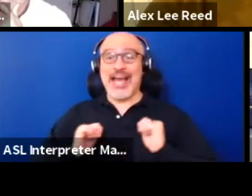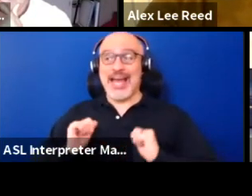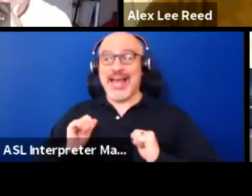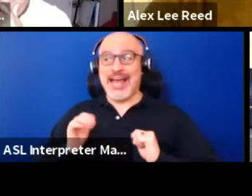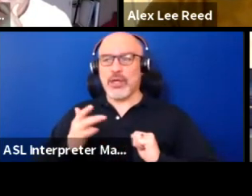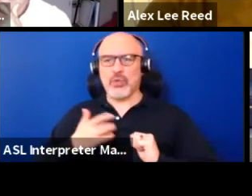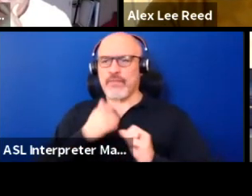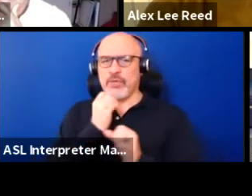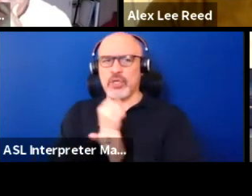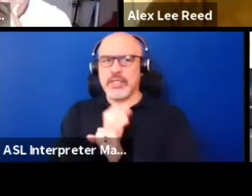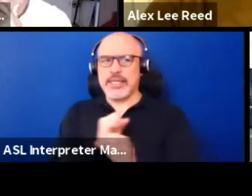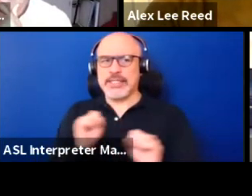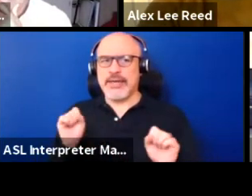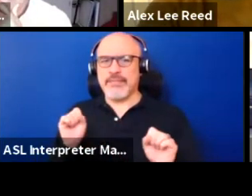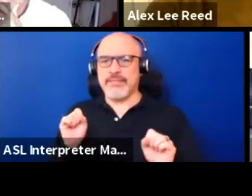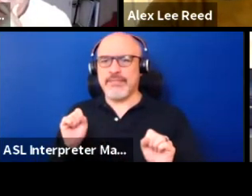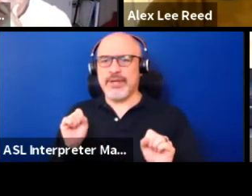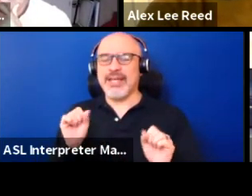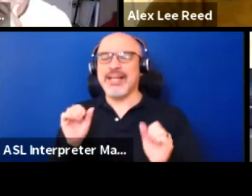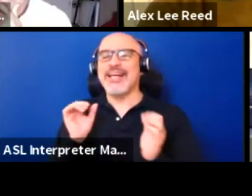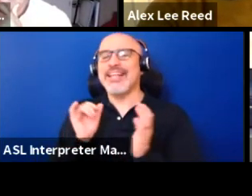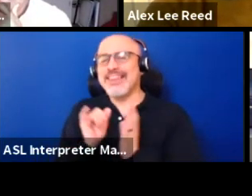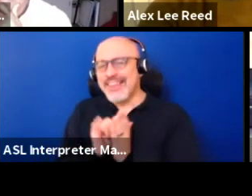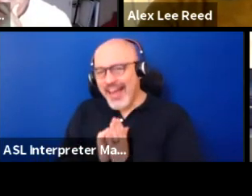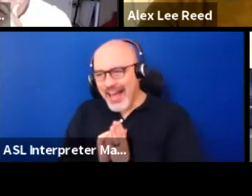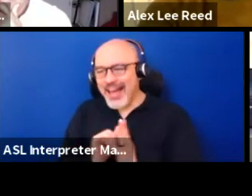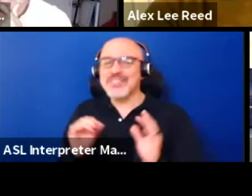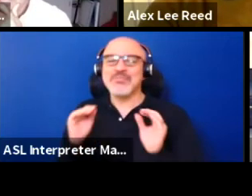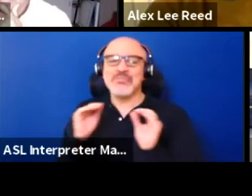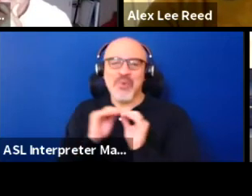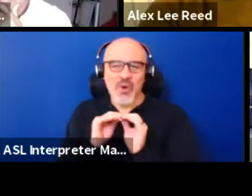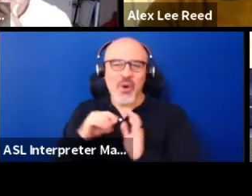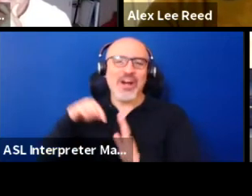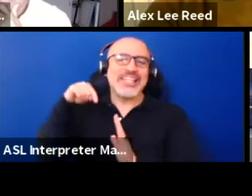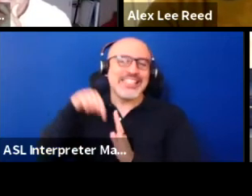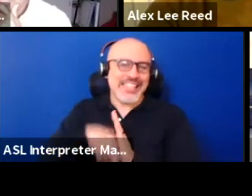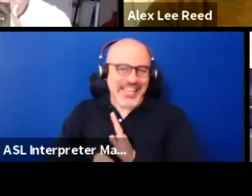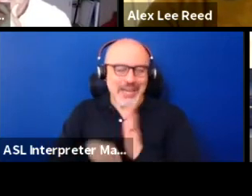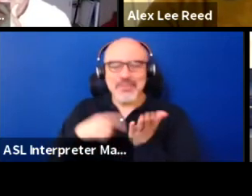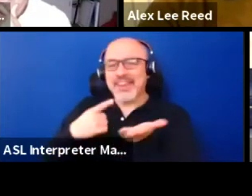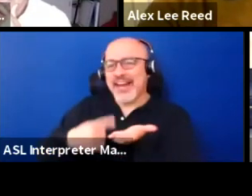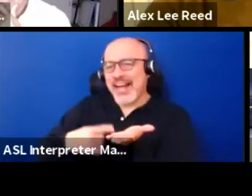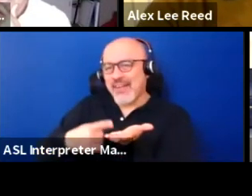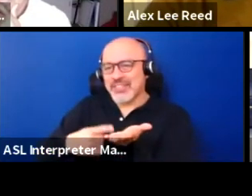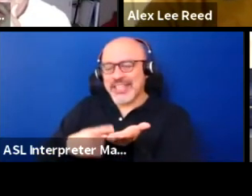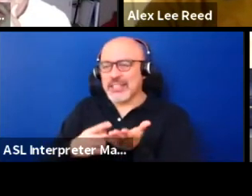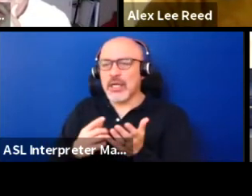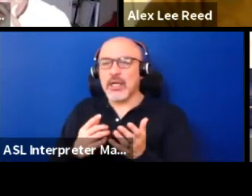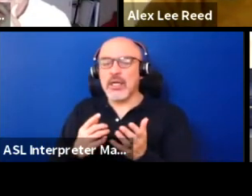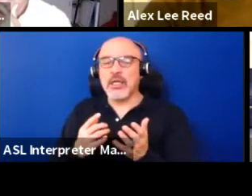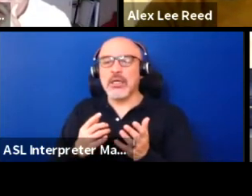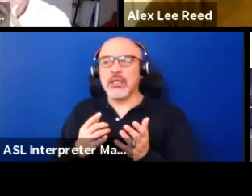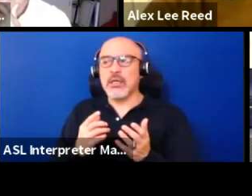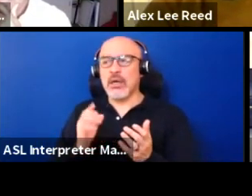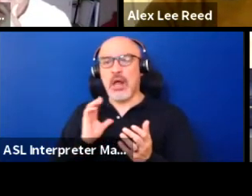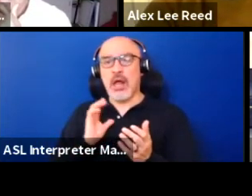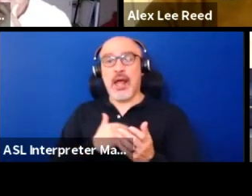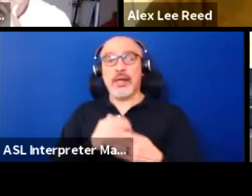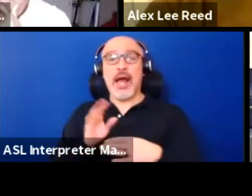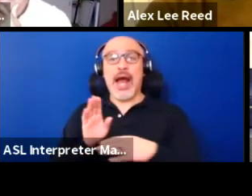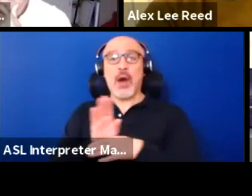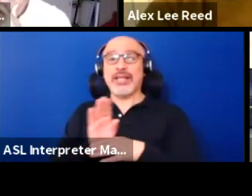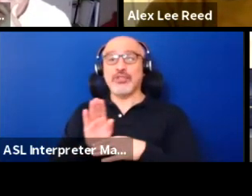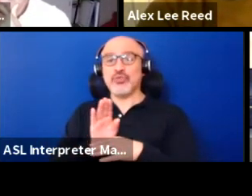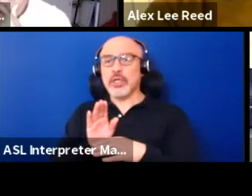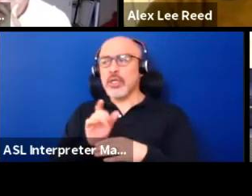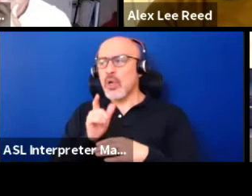think that's the expansion of this conversation into our industry, you know, who's coming to see